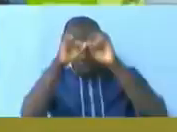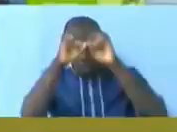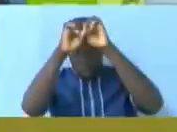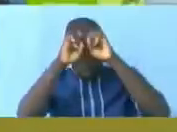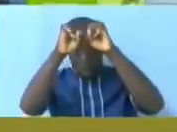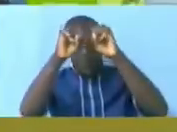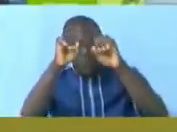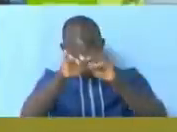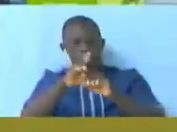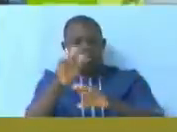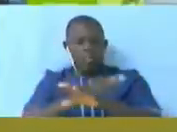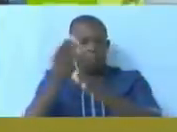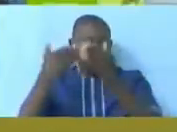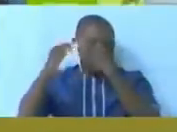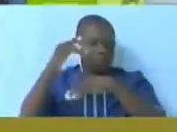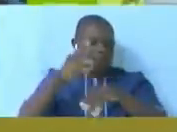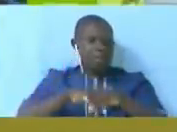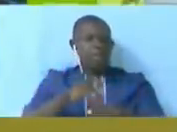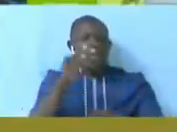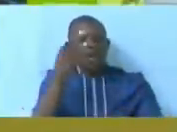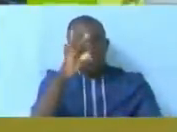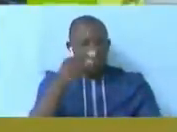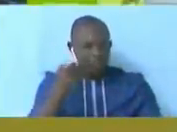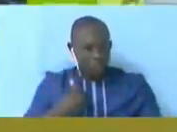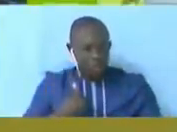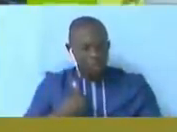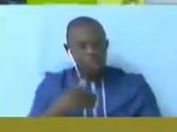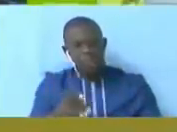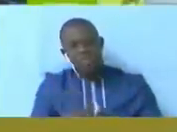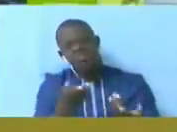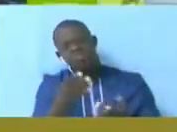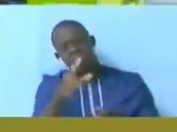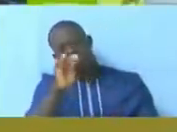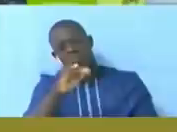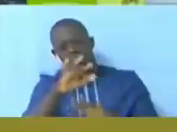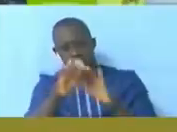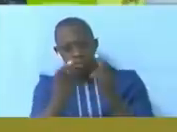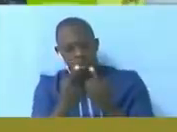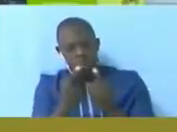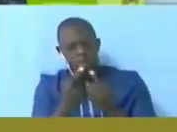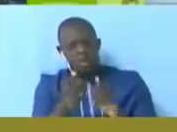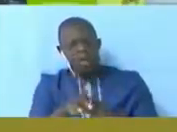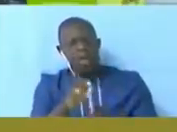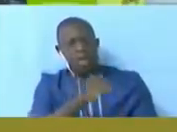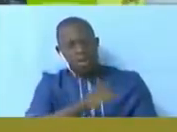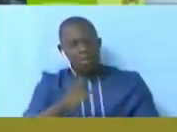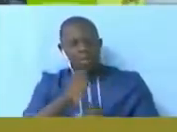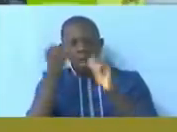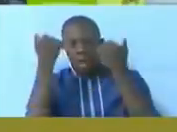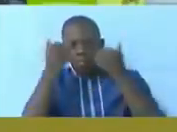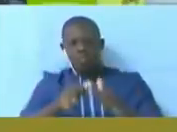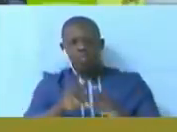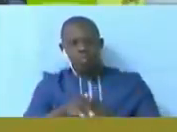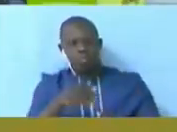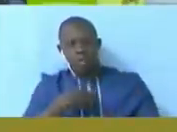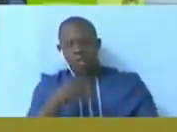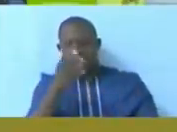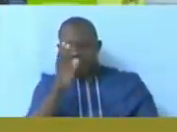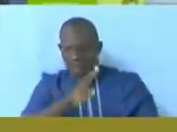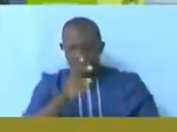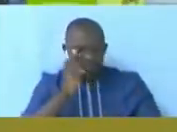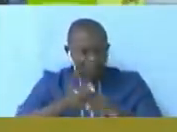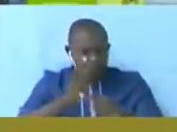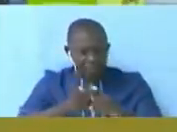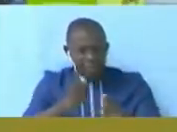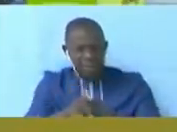offense they will rush them to a magistrate court, get an order of remand, and even after the High Court